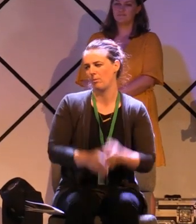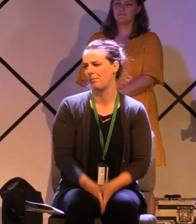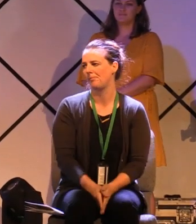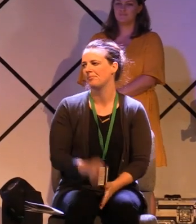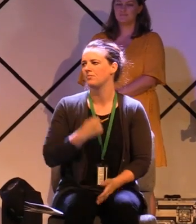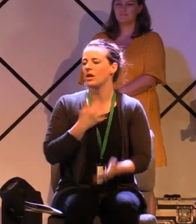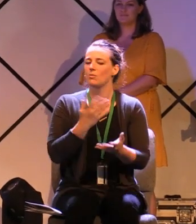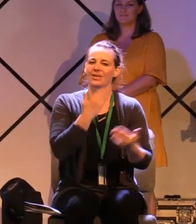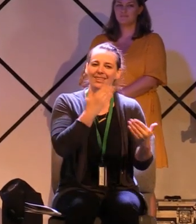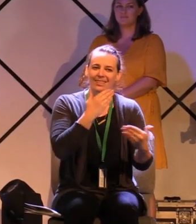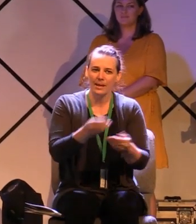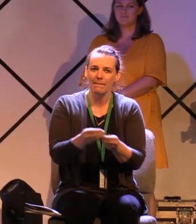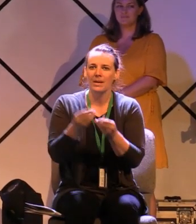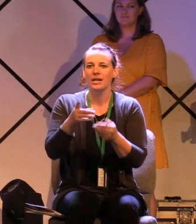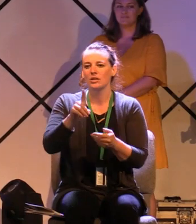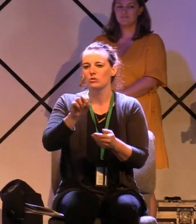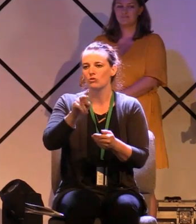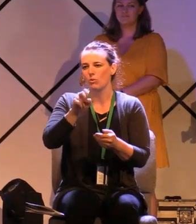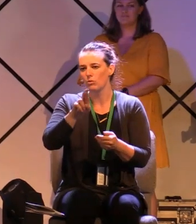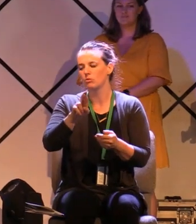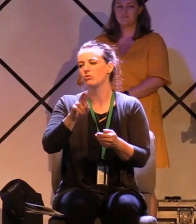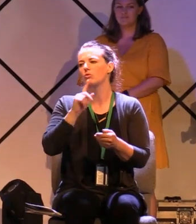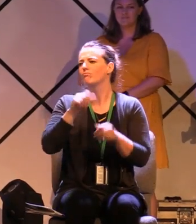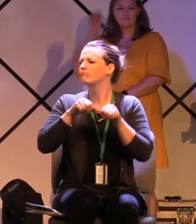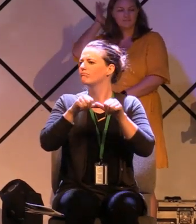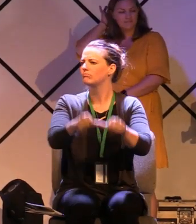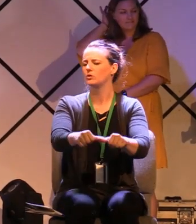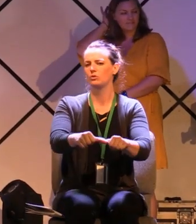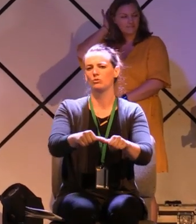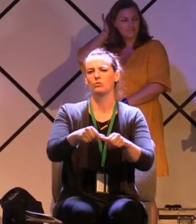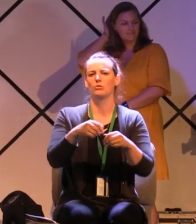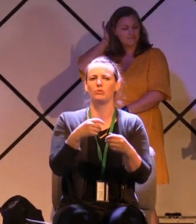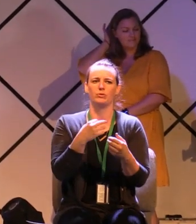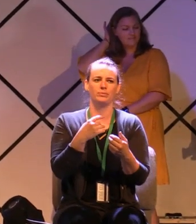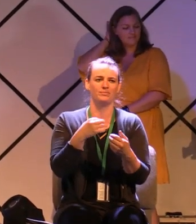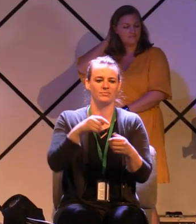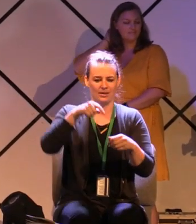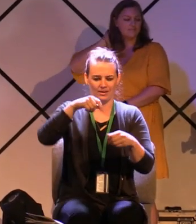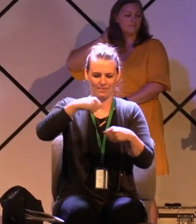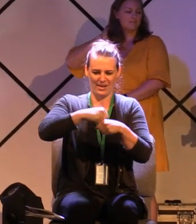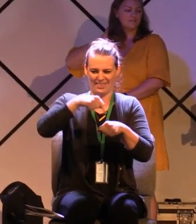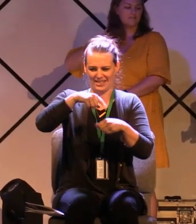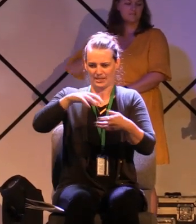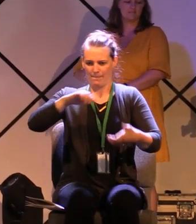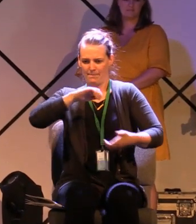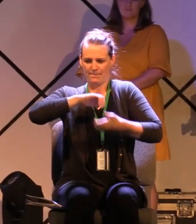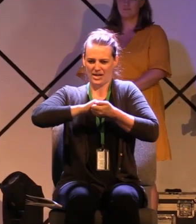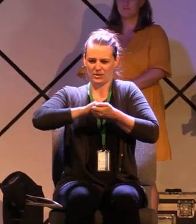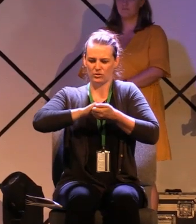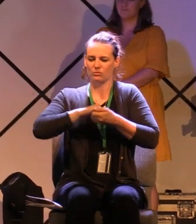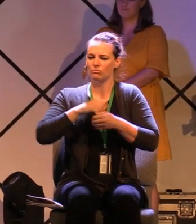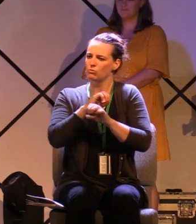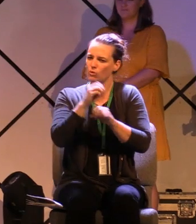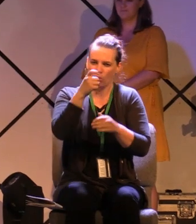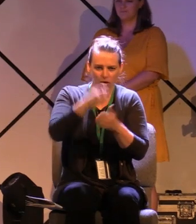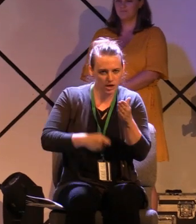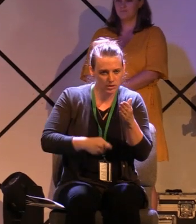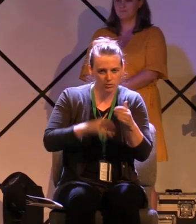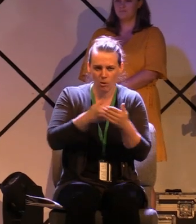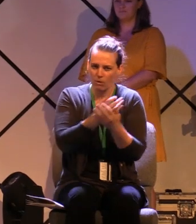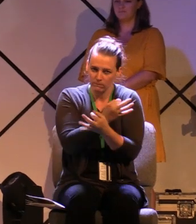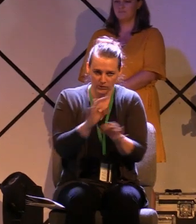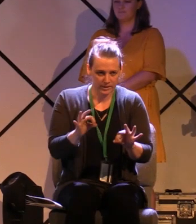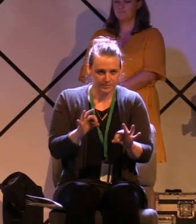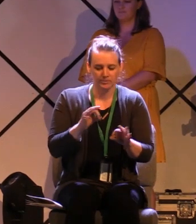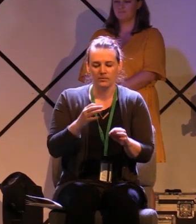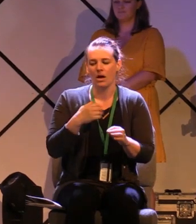want to thank the many donors who ensure that we can continue to do our jobs to make these amazing matches free of charge for the graduates. And lastly,